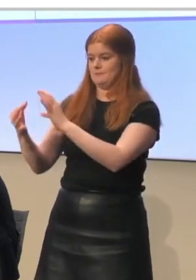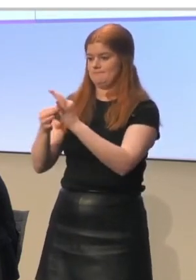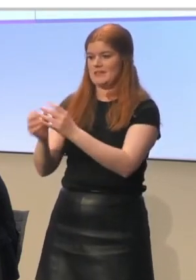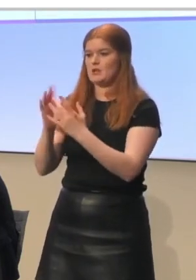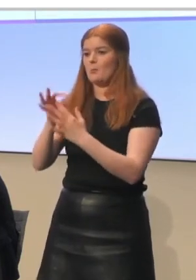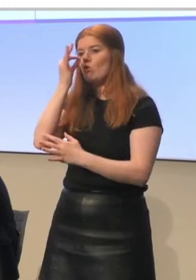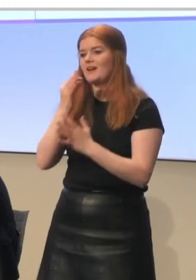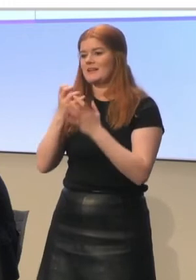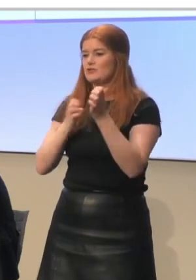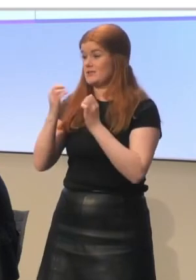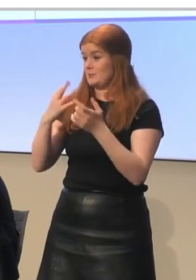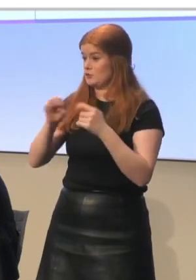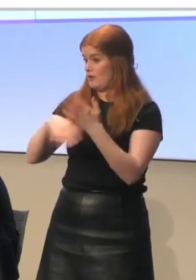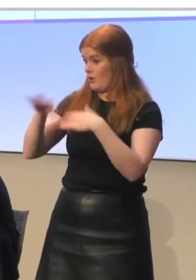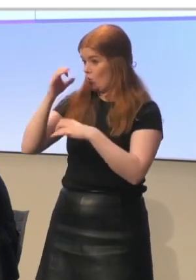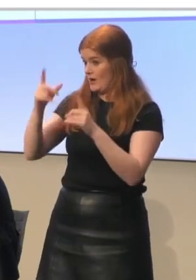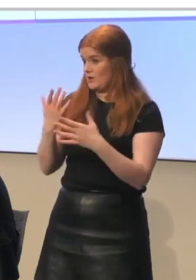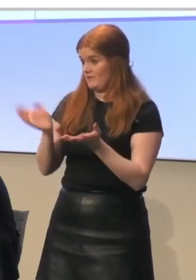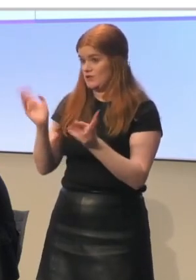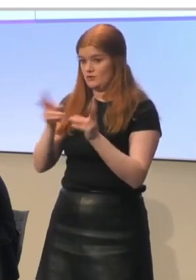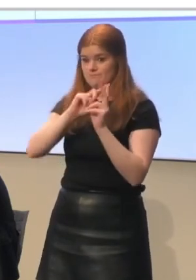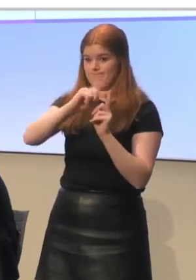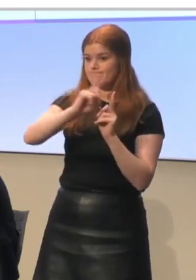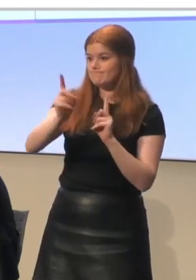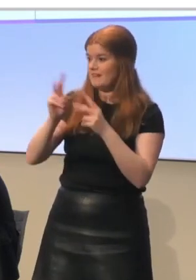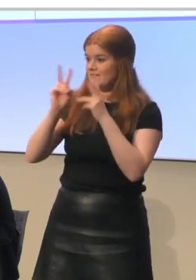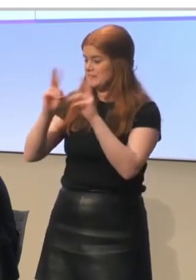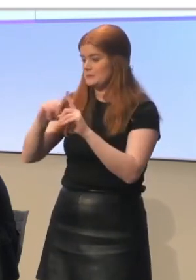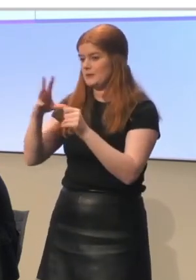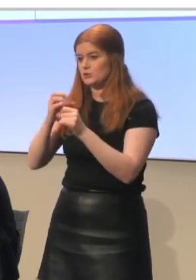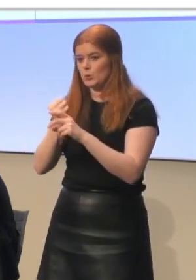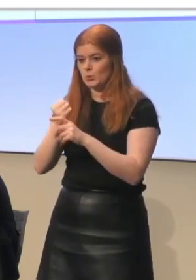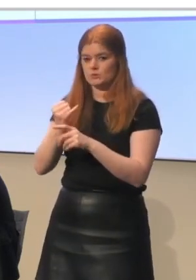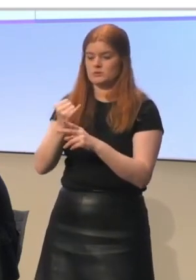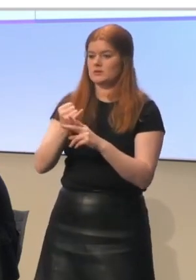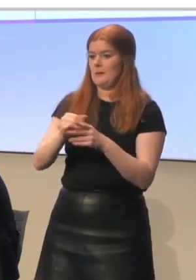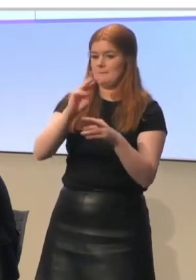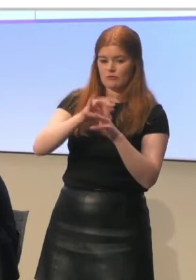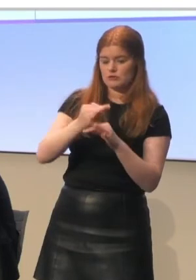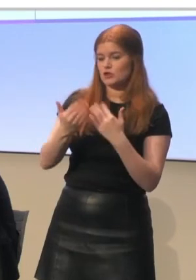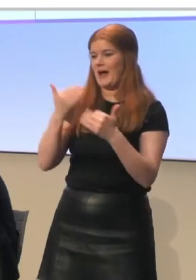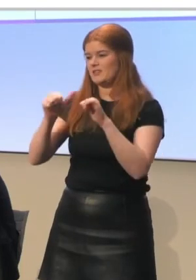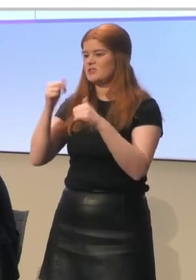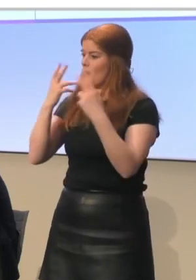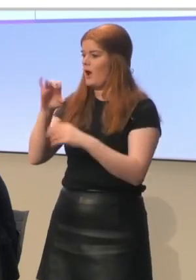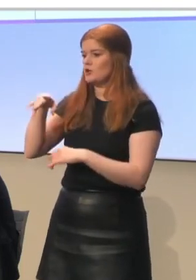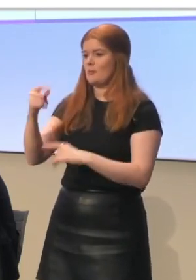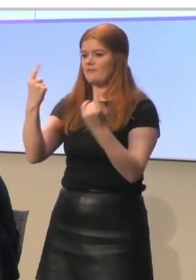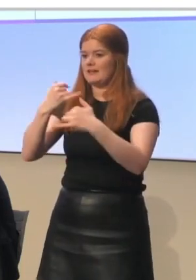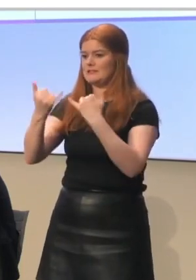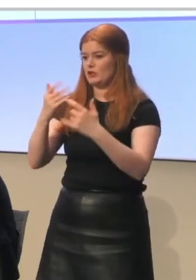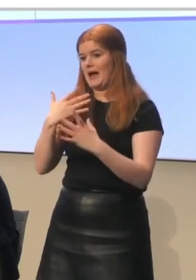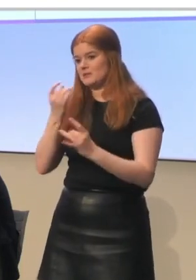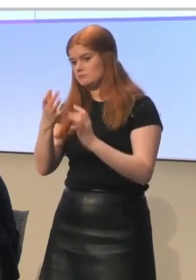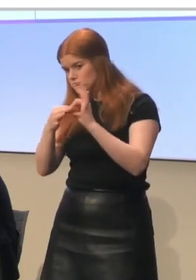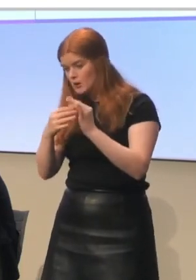profiling exercise. You're probably all aware they visit the special schools and parents and young adults usually in the October of their final year, and they engage in